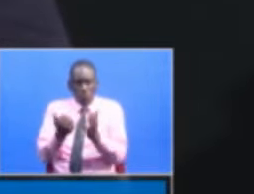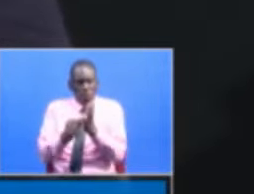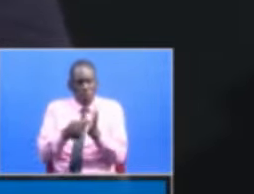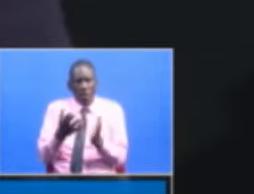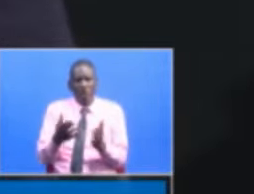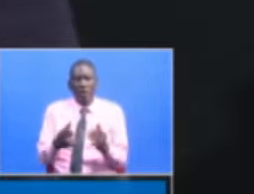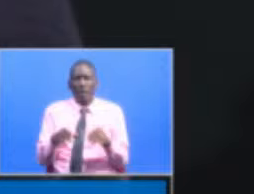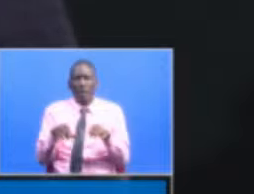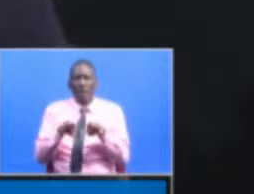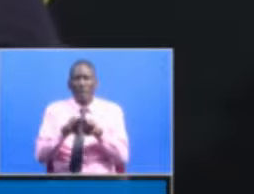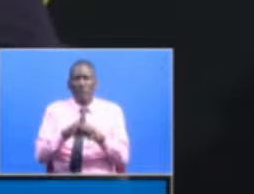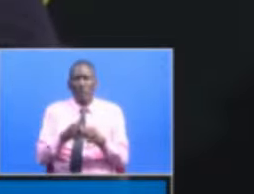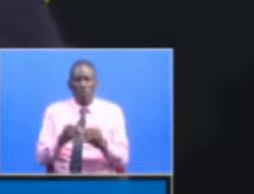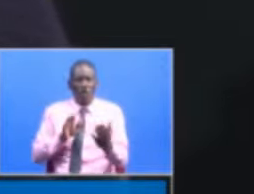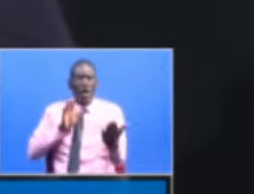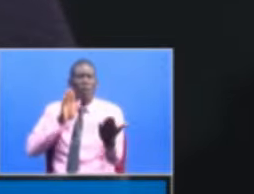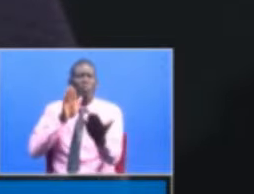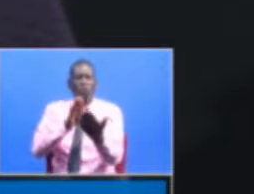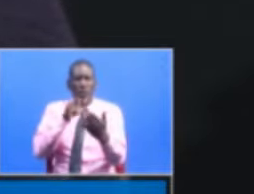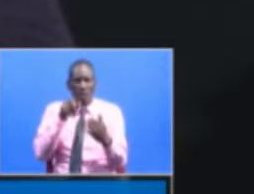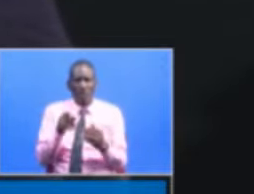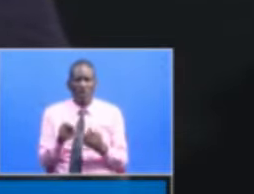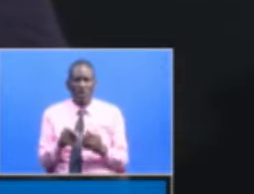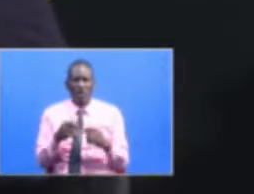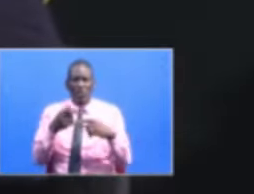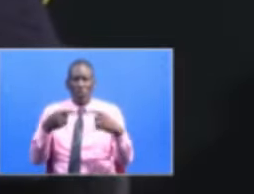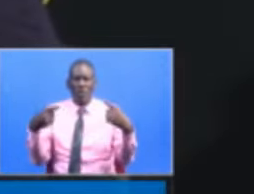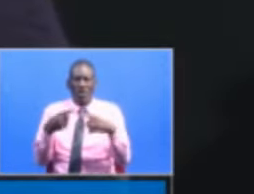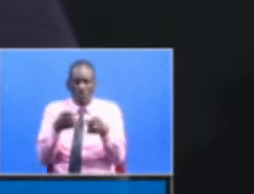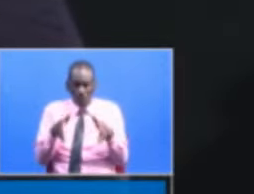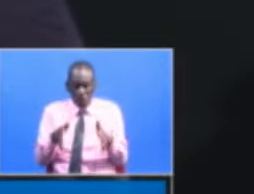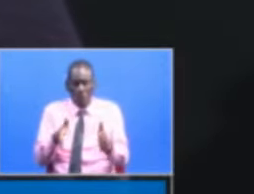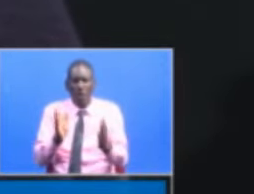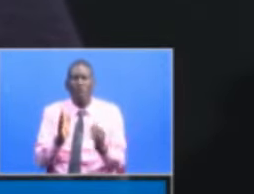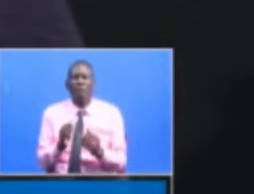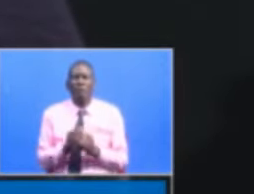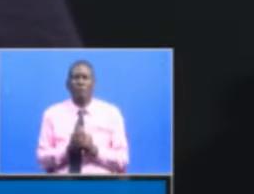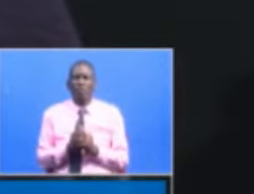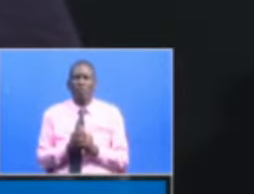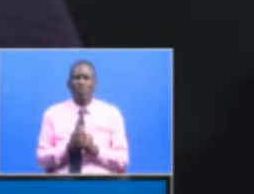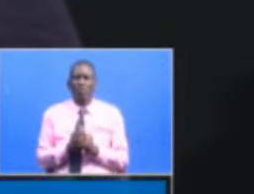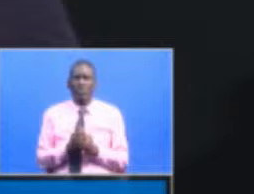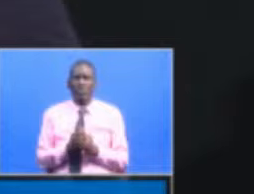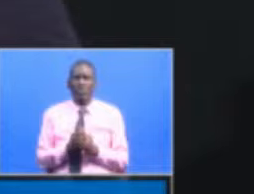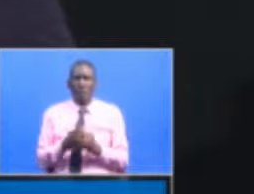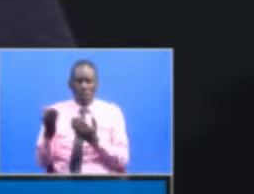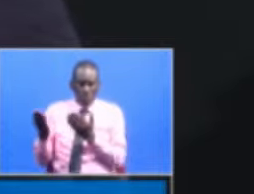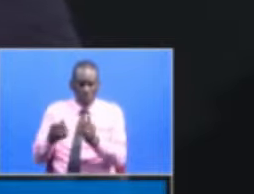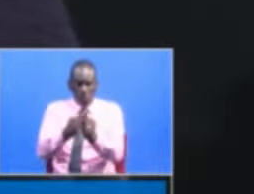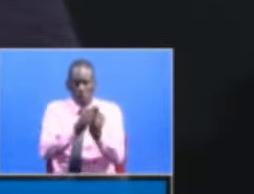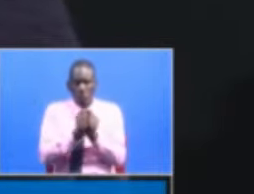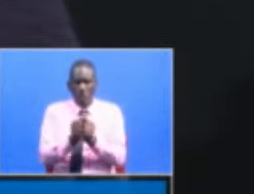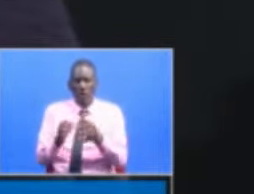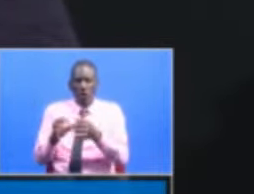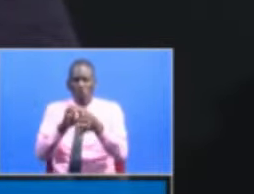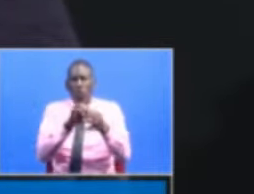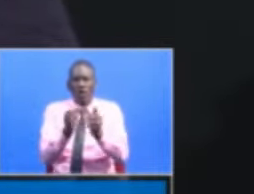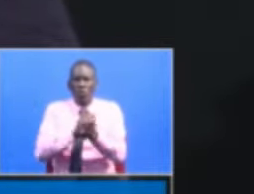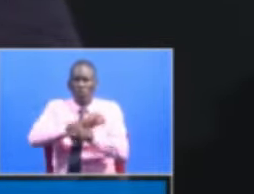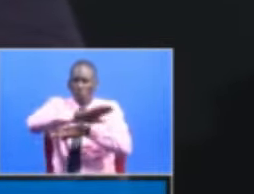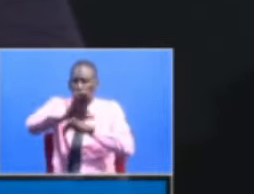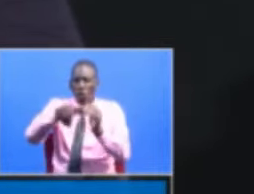NDMA, we are approaching this from different bill approach, bringing together and coordinating with all